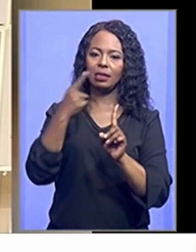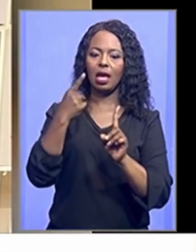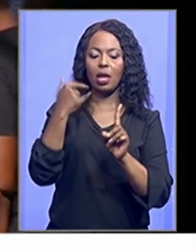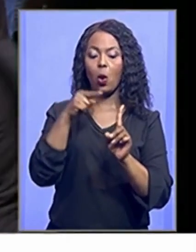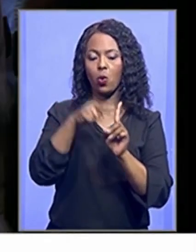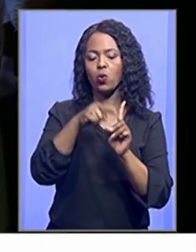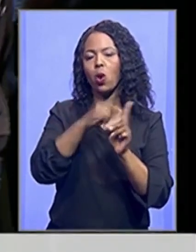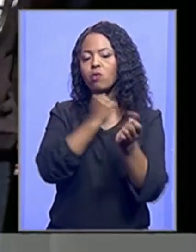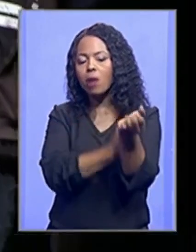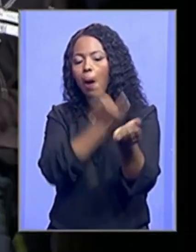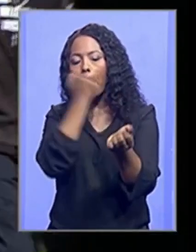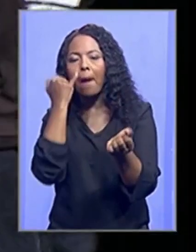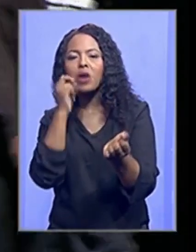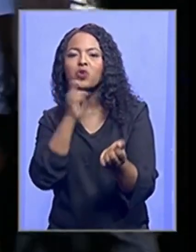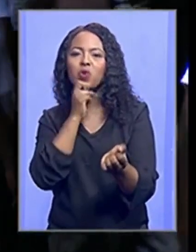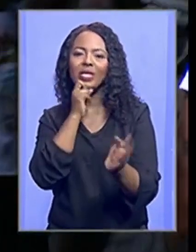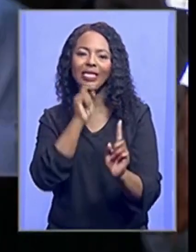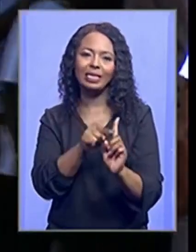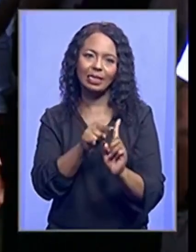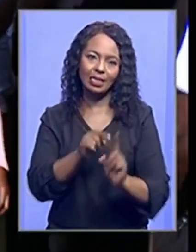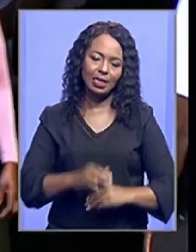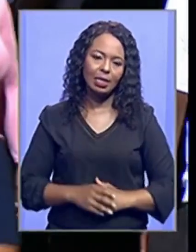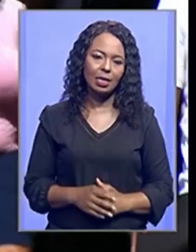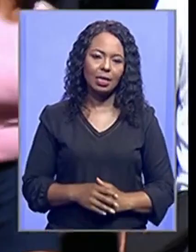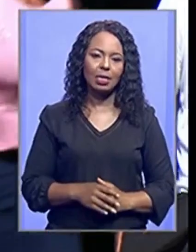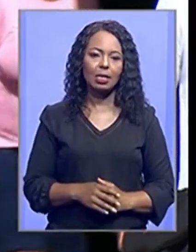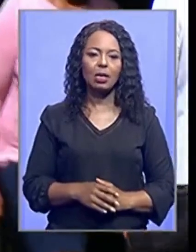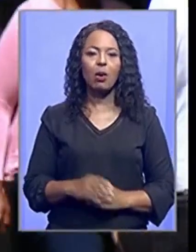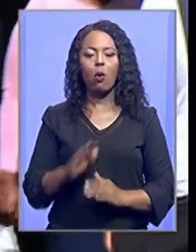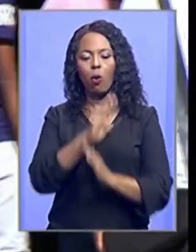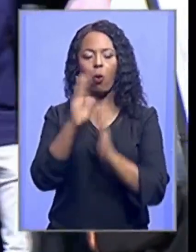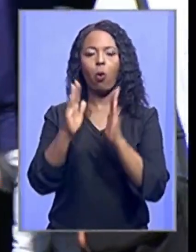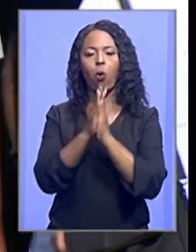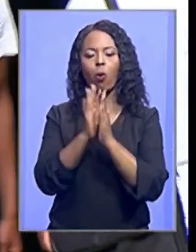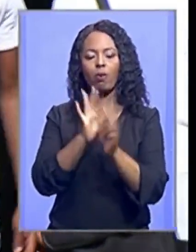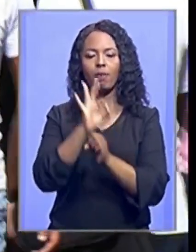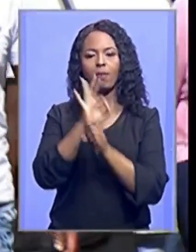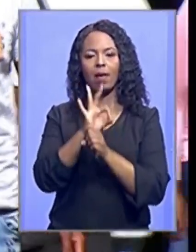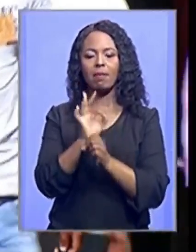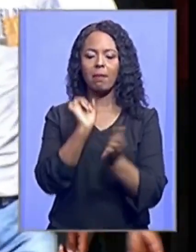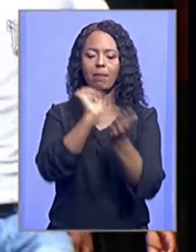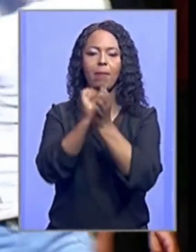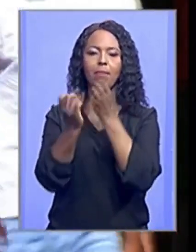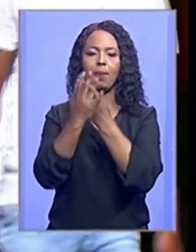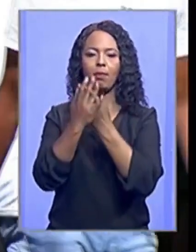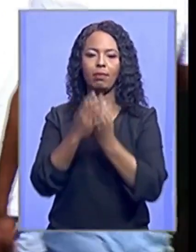dealing with drugs. Boipelaetso ba 13 ba tshwaretswe ho fehla merusu.